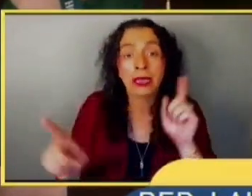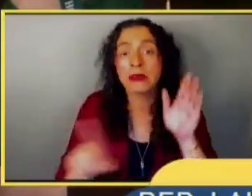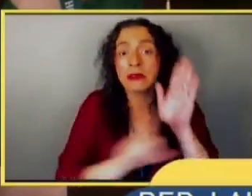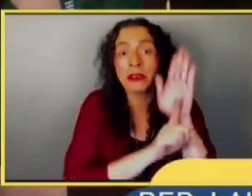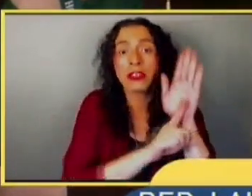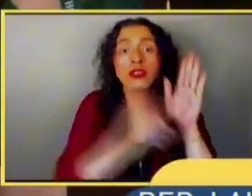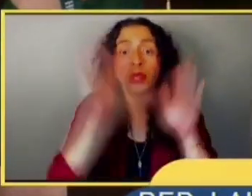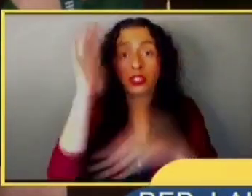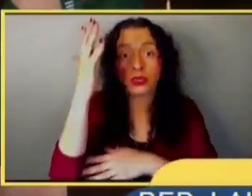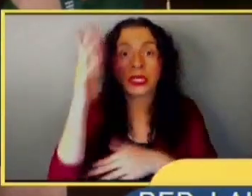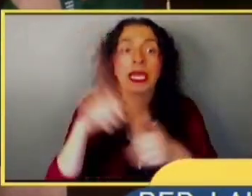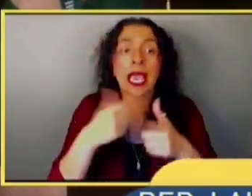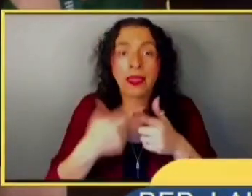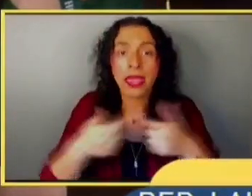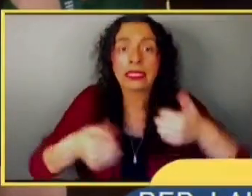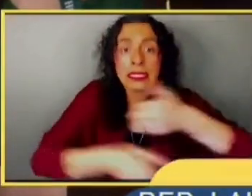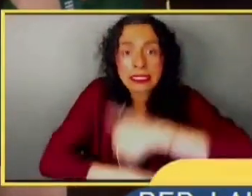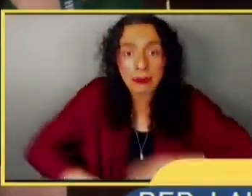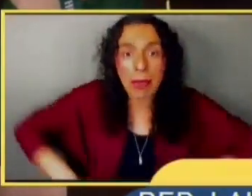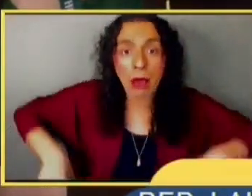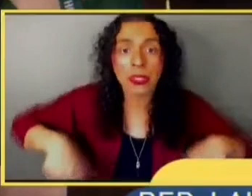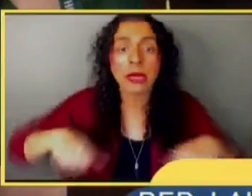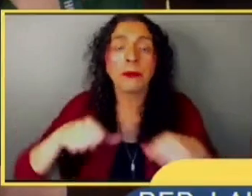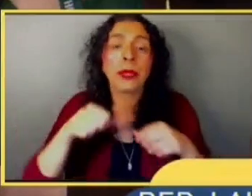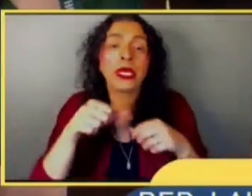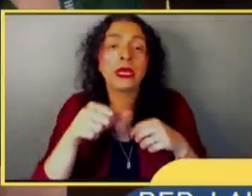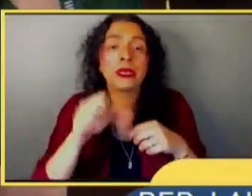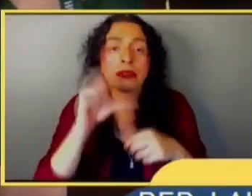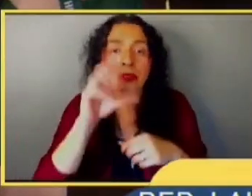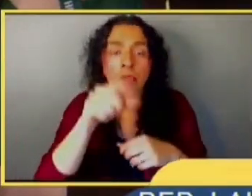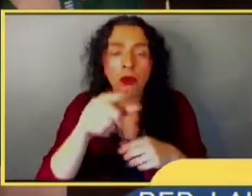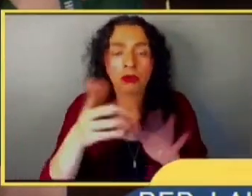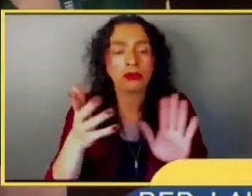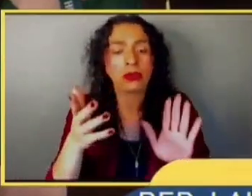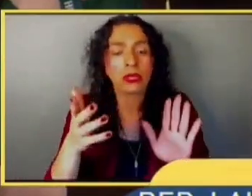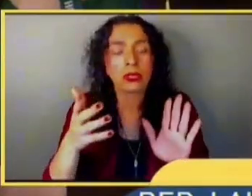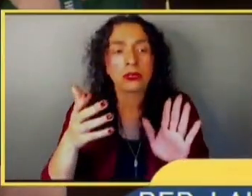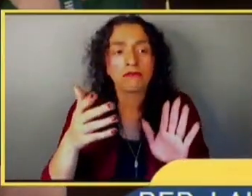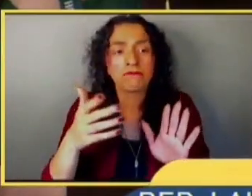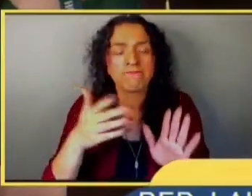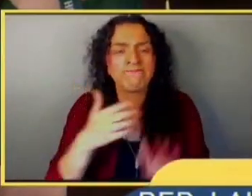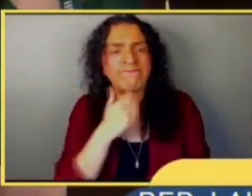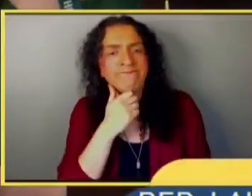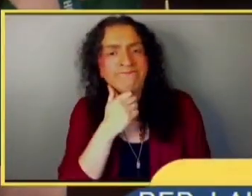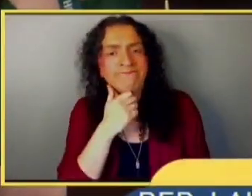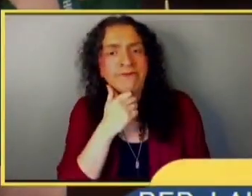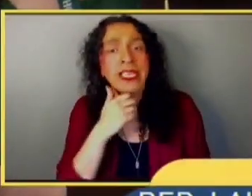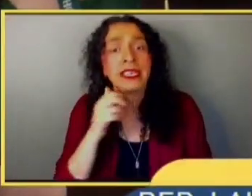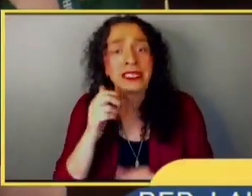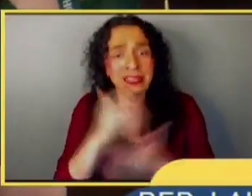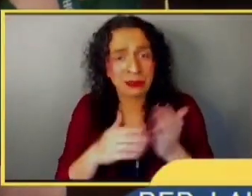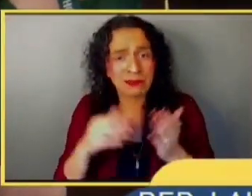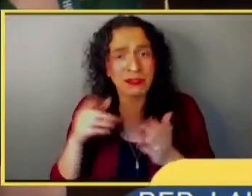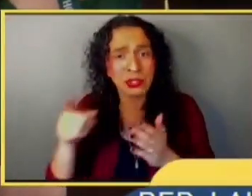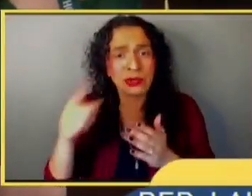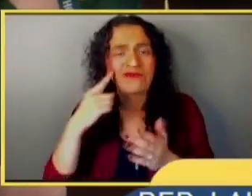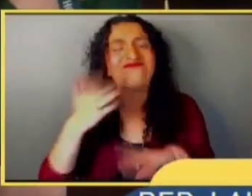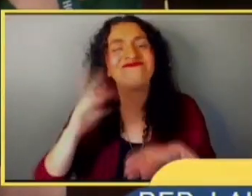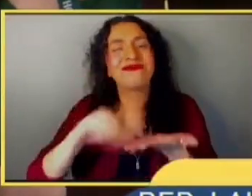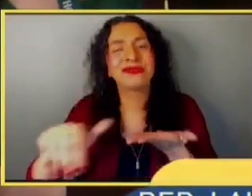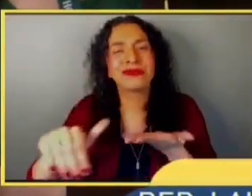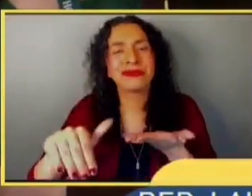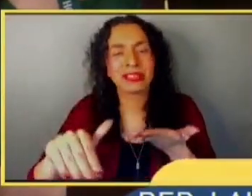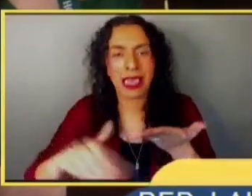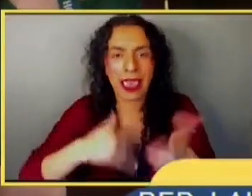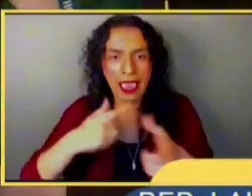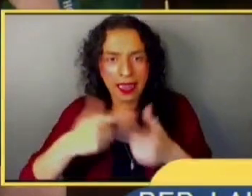if I vote for this policy, some of these incarcerated individuals are released and then they do reoffend, I consider myself culpable.